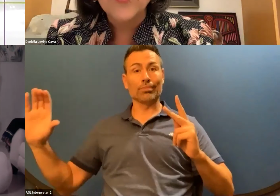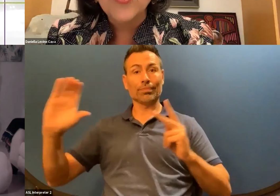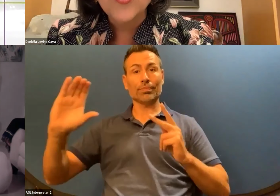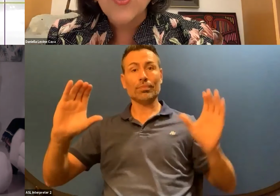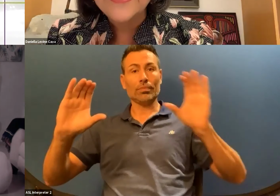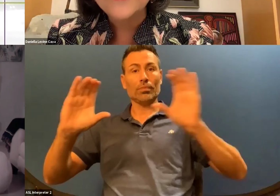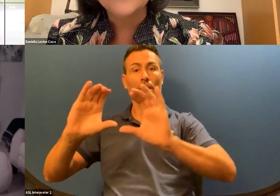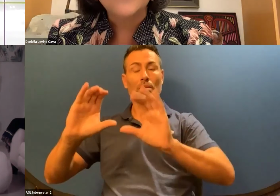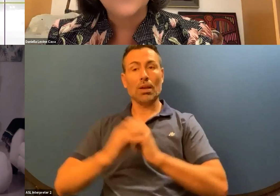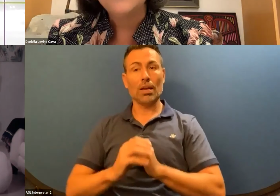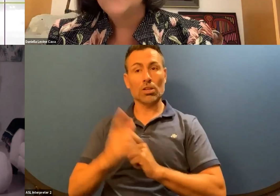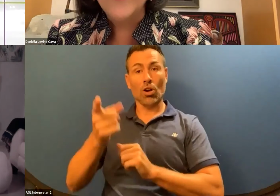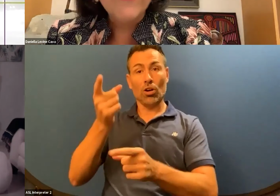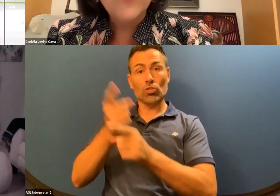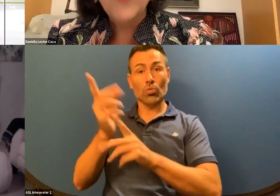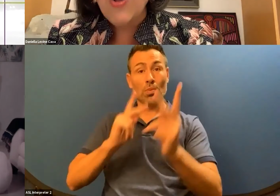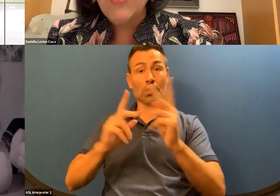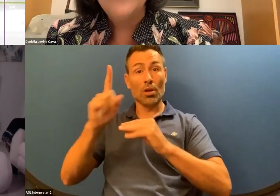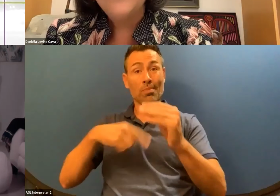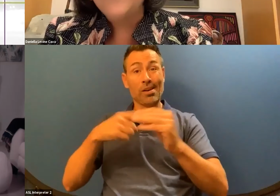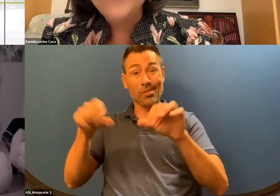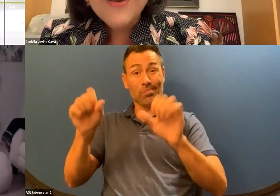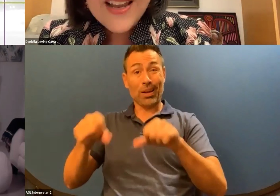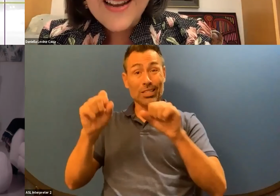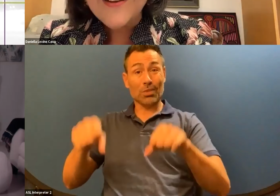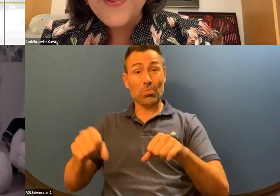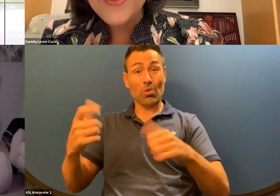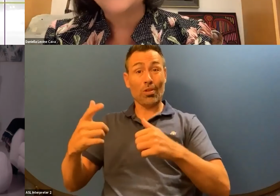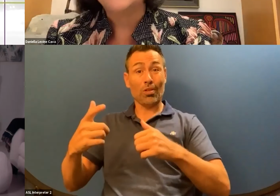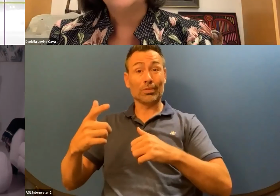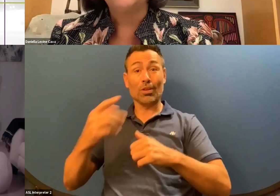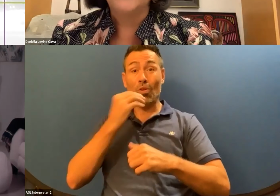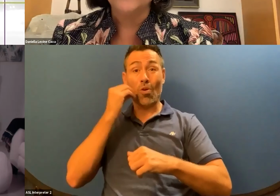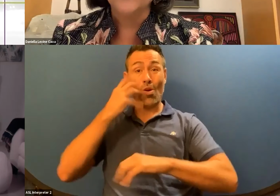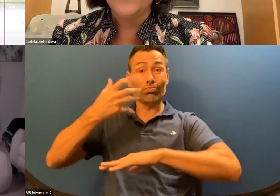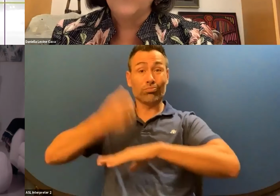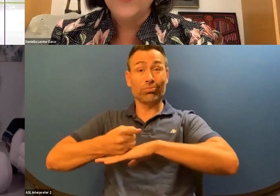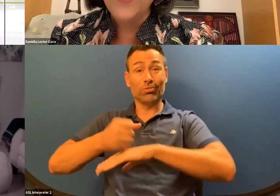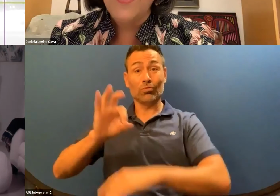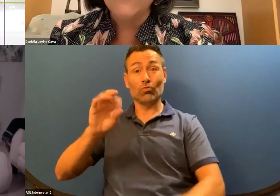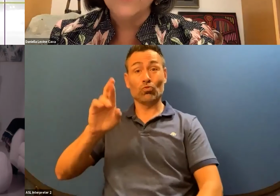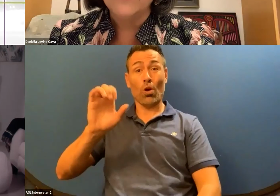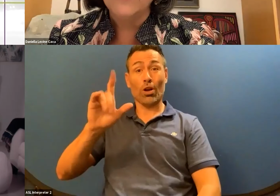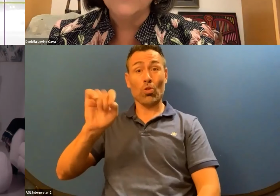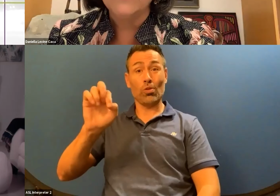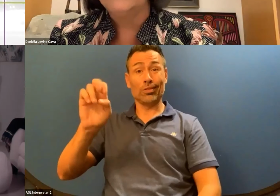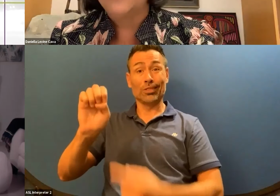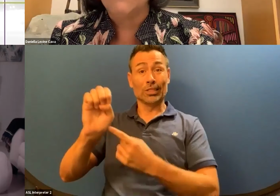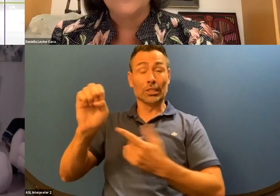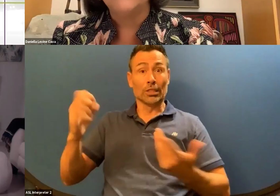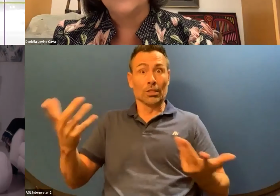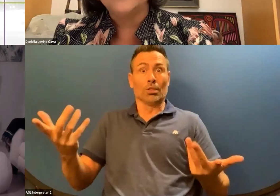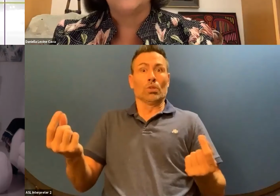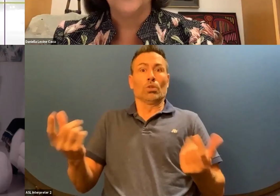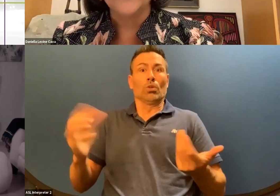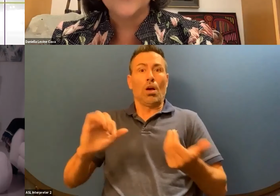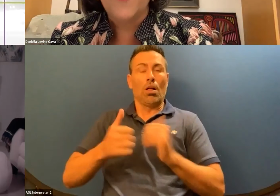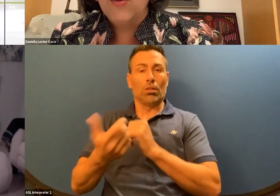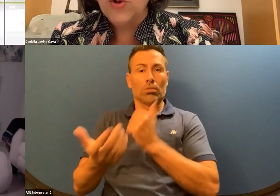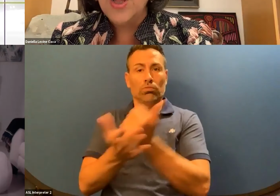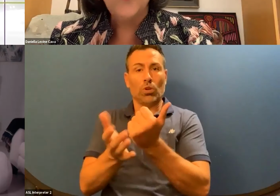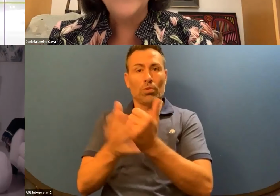mortgage foreclosure crisis and say, where can we all give in a bit to make sure that we don't have that kind of